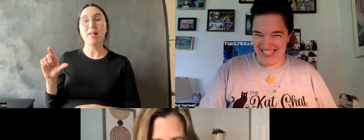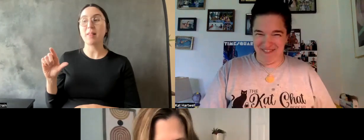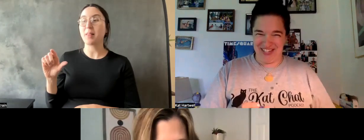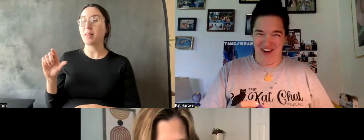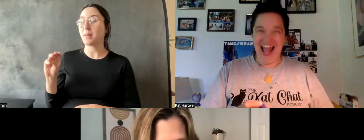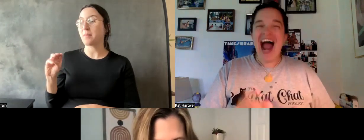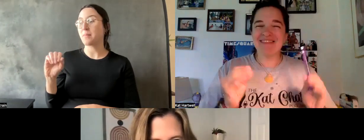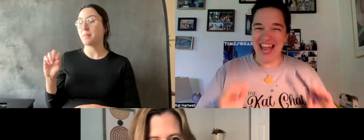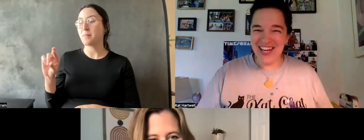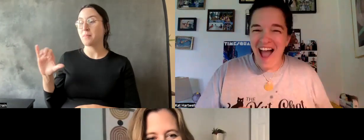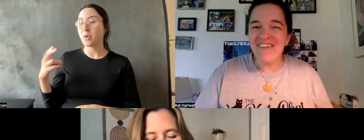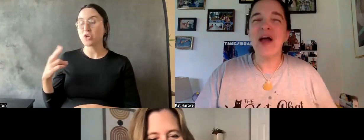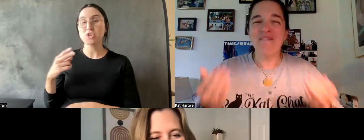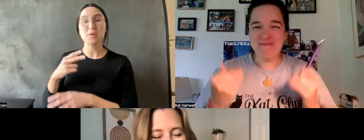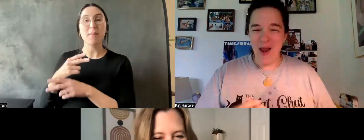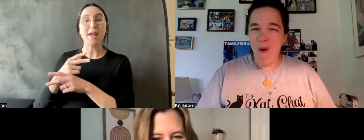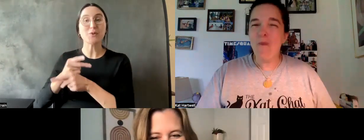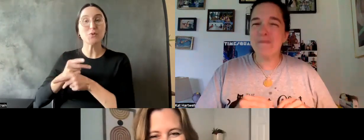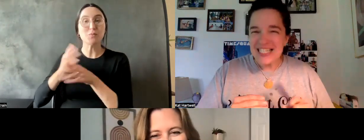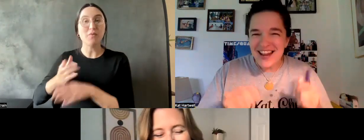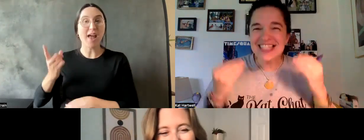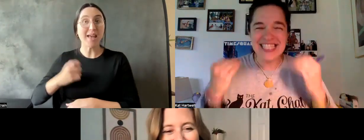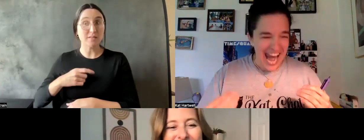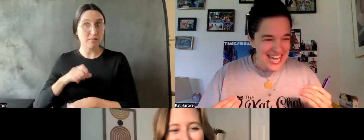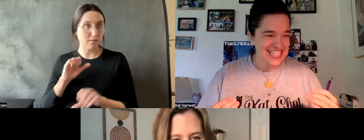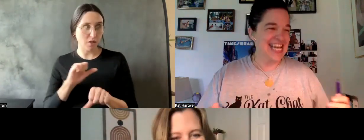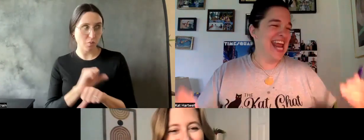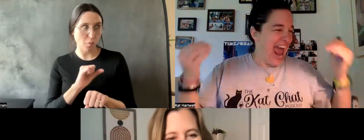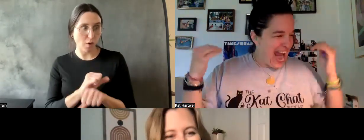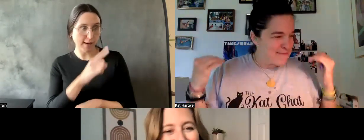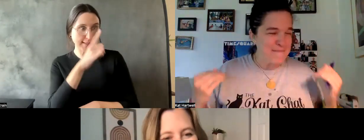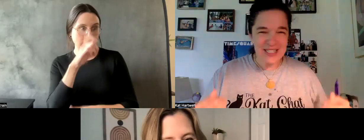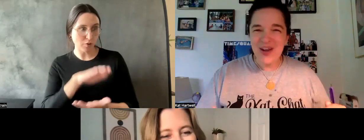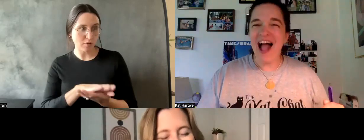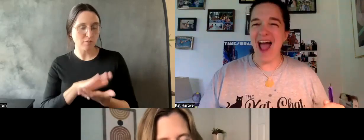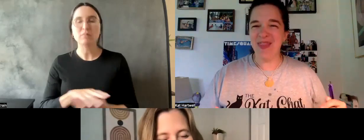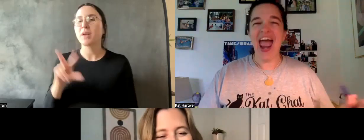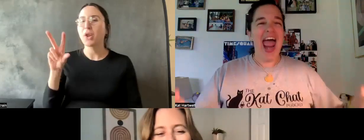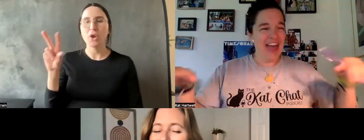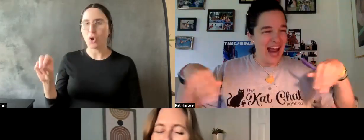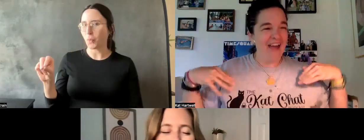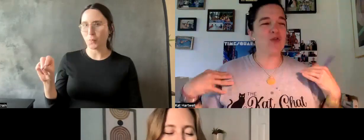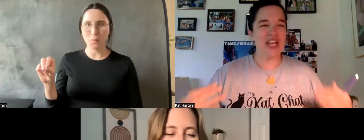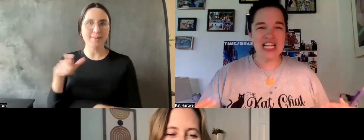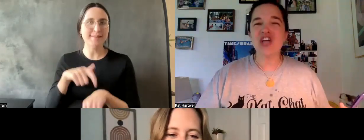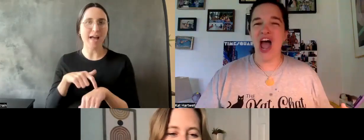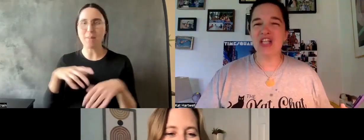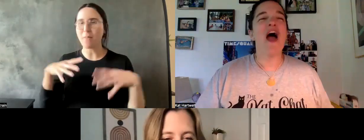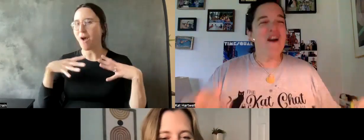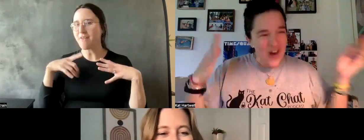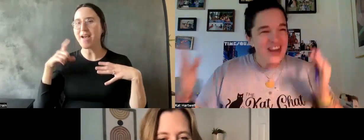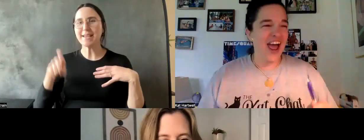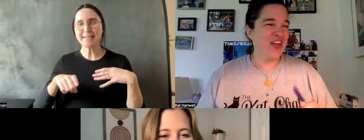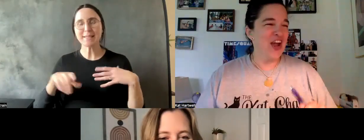not working summer course. I'm taking off for my own mental sanity and my mental health. and I have to